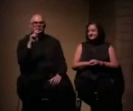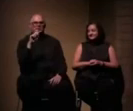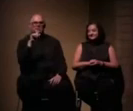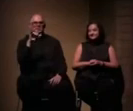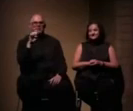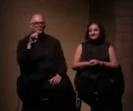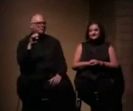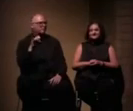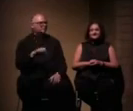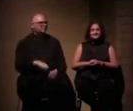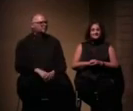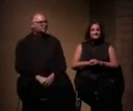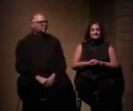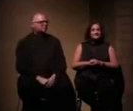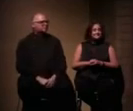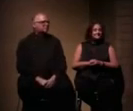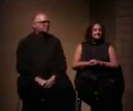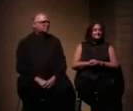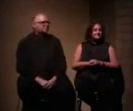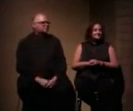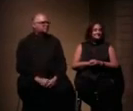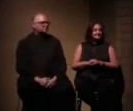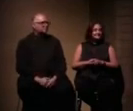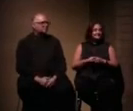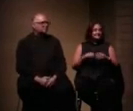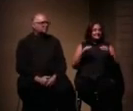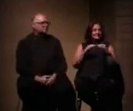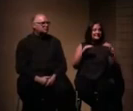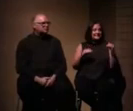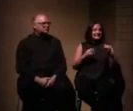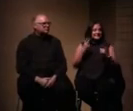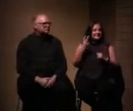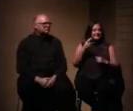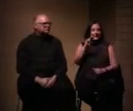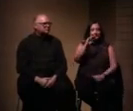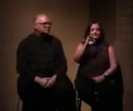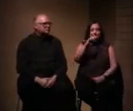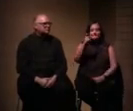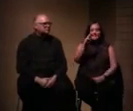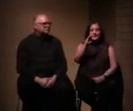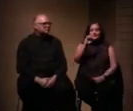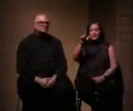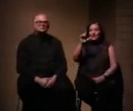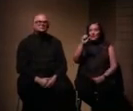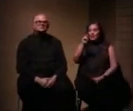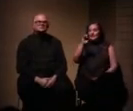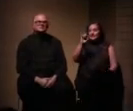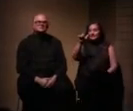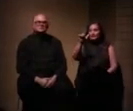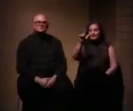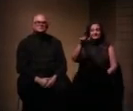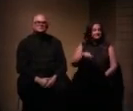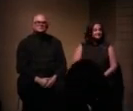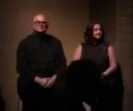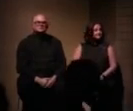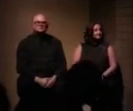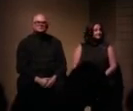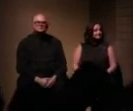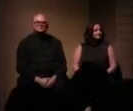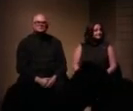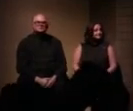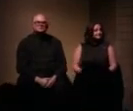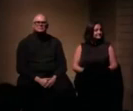Misery, Miner's Playhouse. Tier 2, Maxwell O'Neill, Clink Clink, 2 Cent Lion